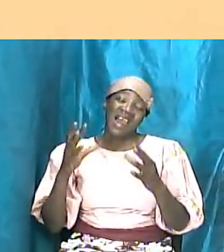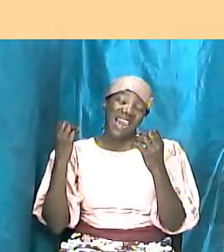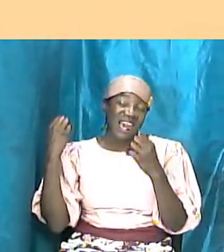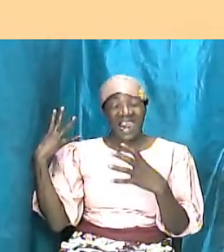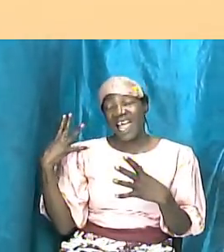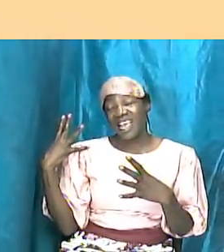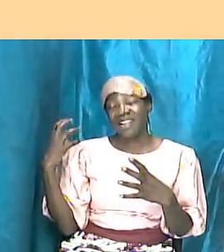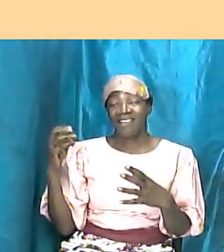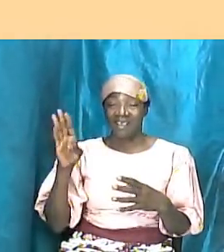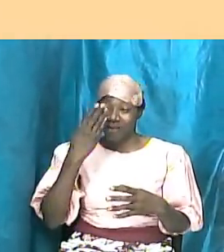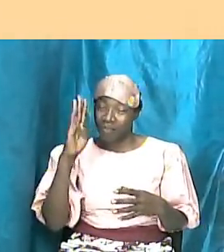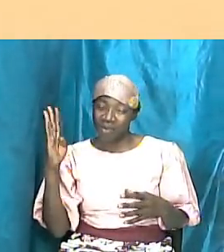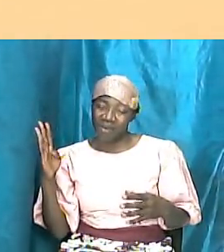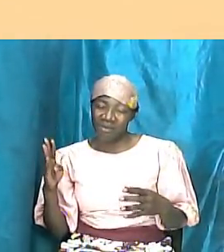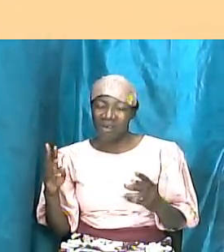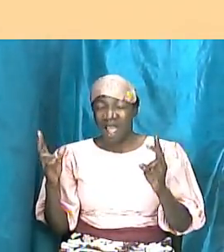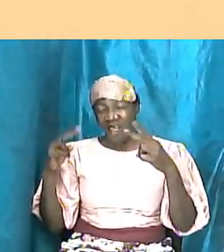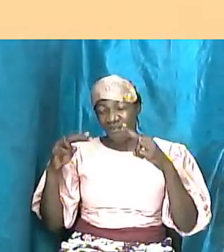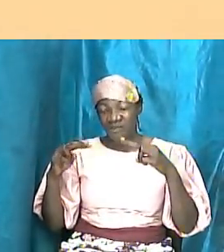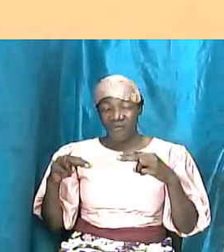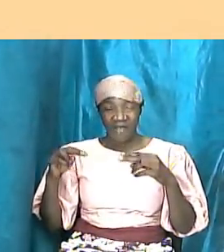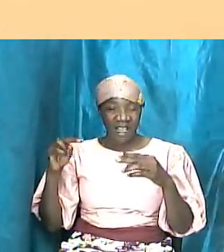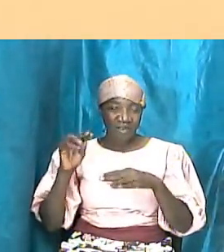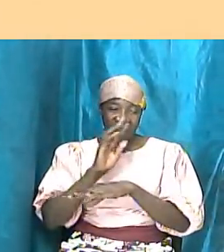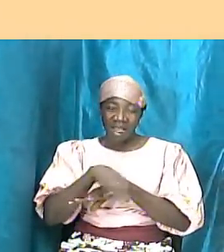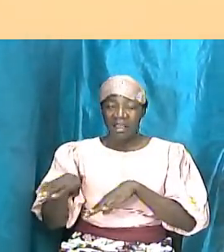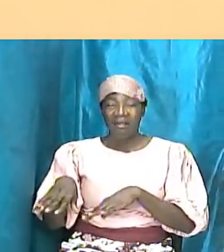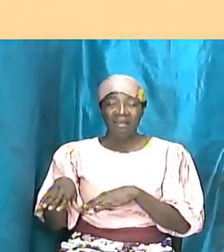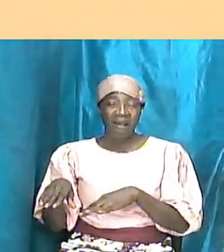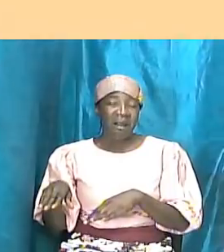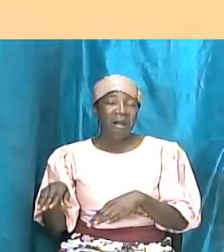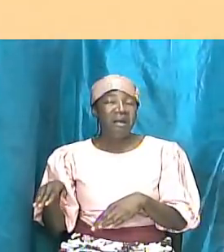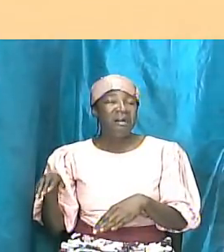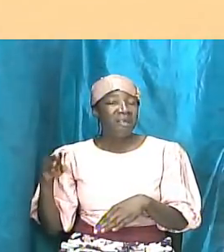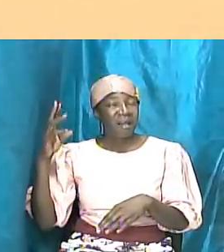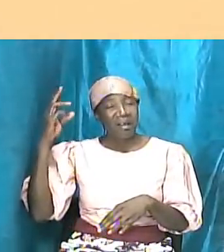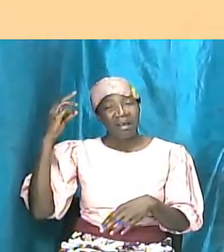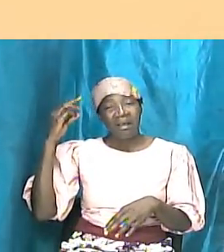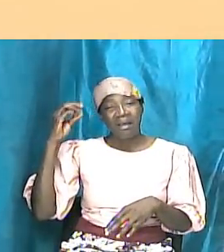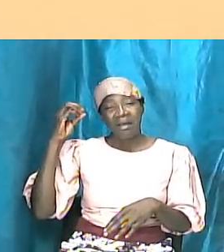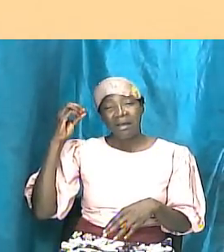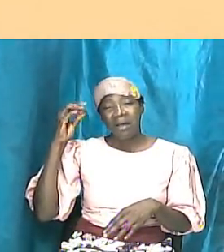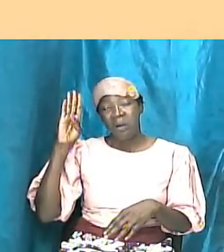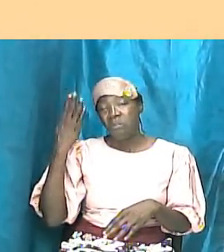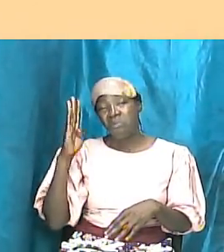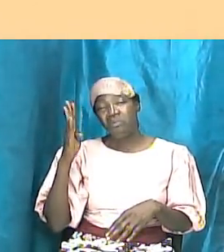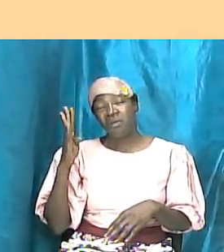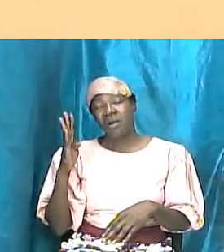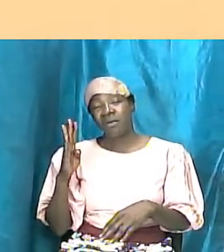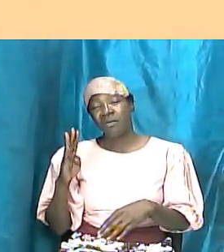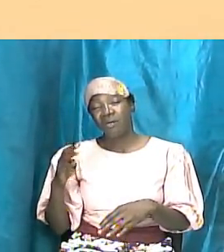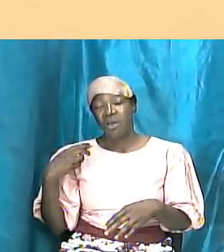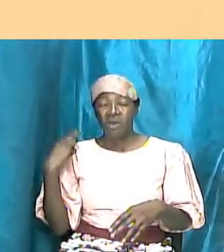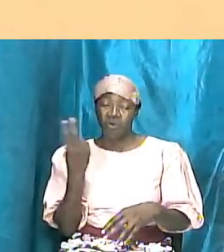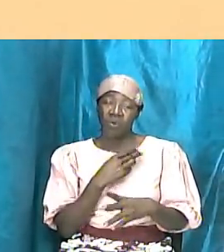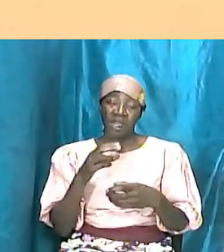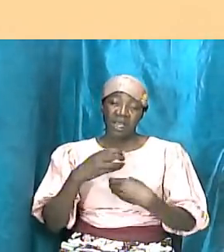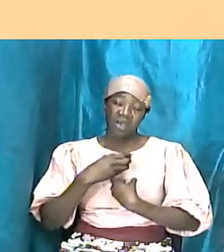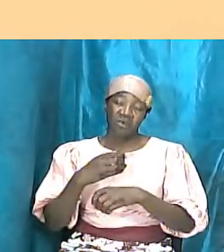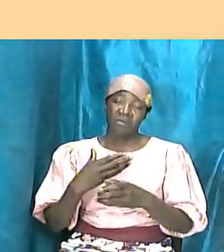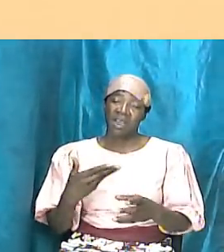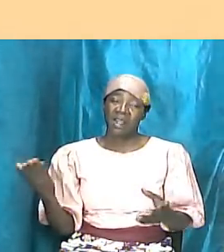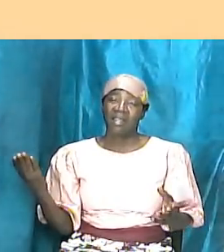brown, very dark brown. And we just create things in terms of our vocabulary